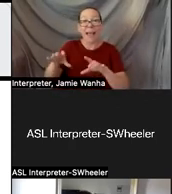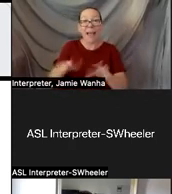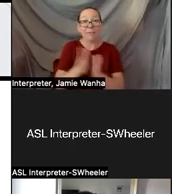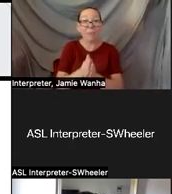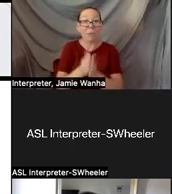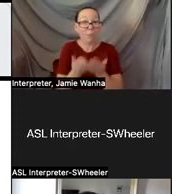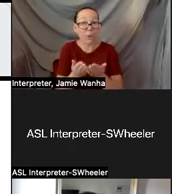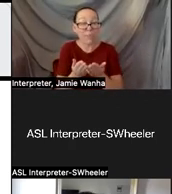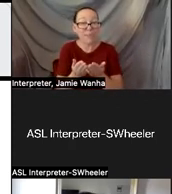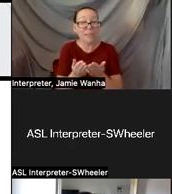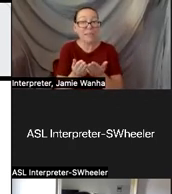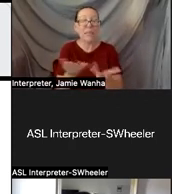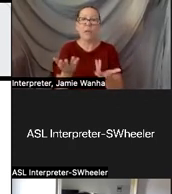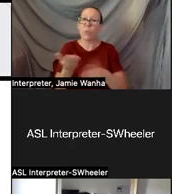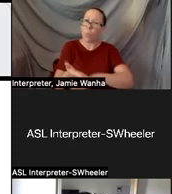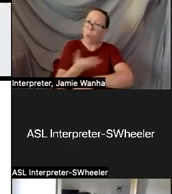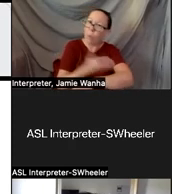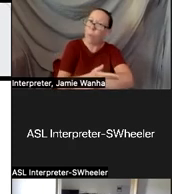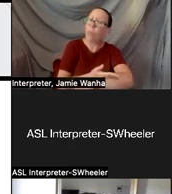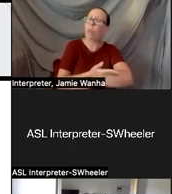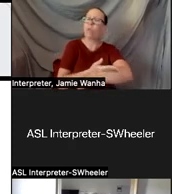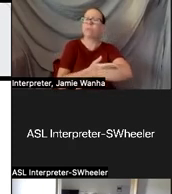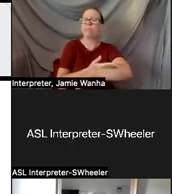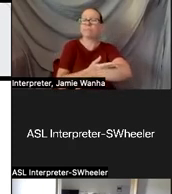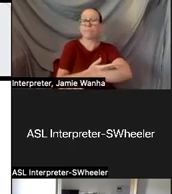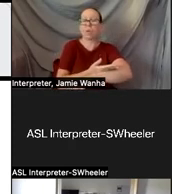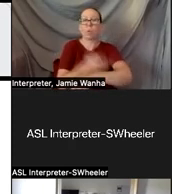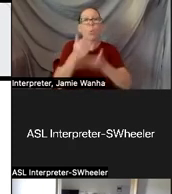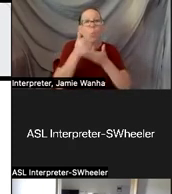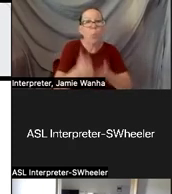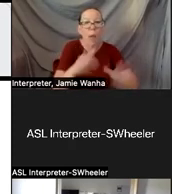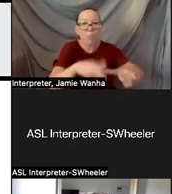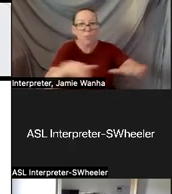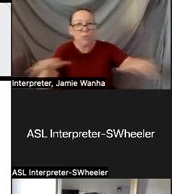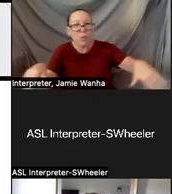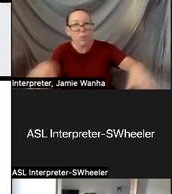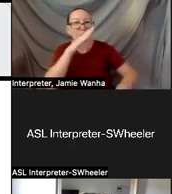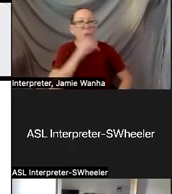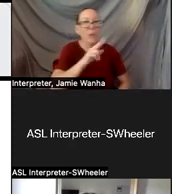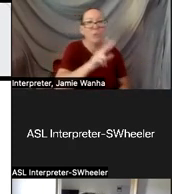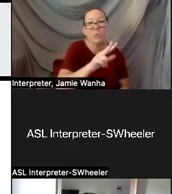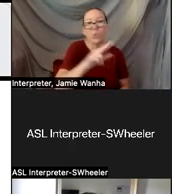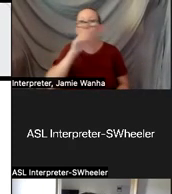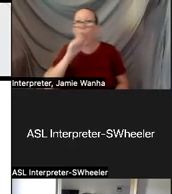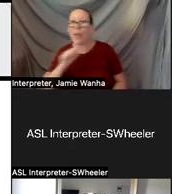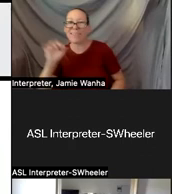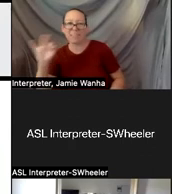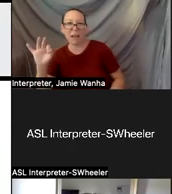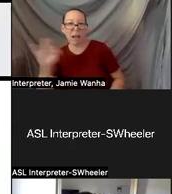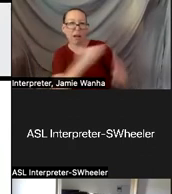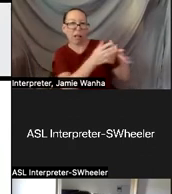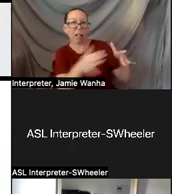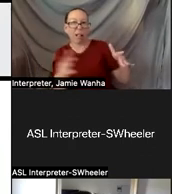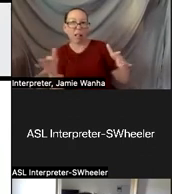improve earthquake awareness and preparedness among children ages 3 to 9. And they were for our member health centers, for